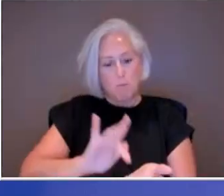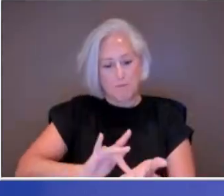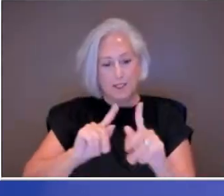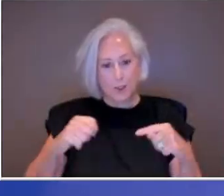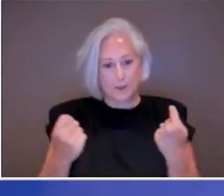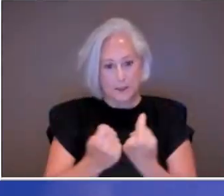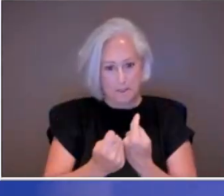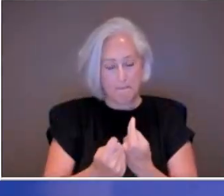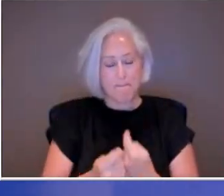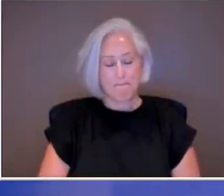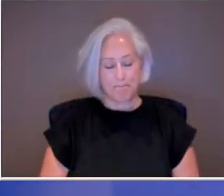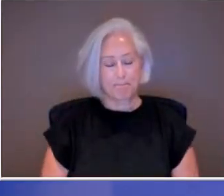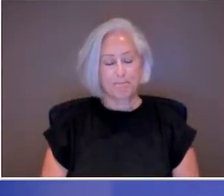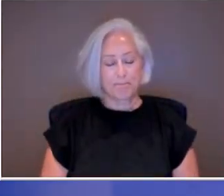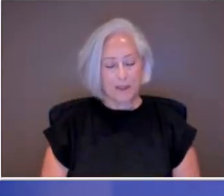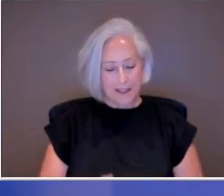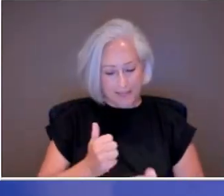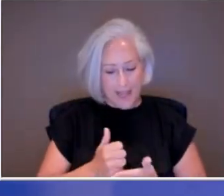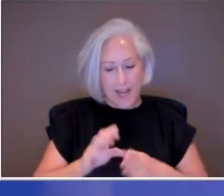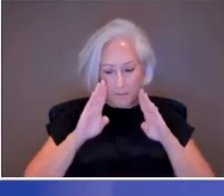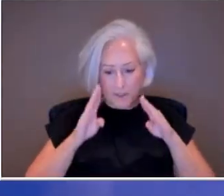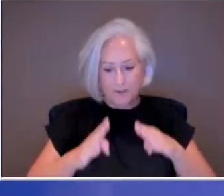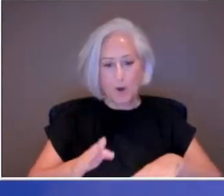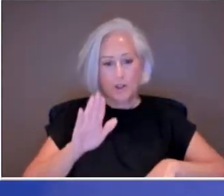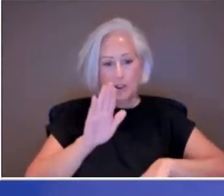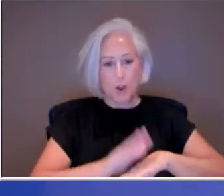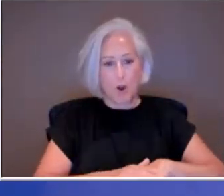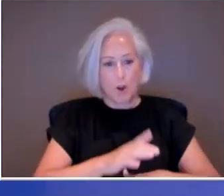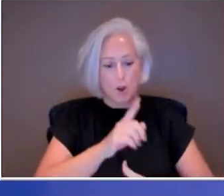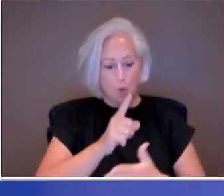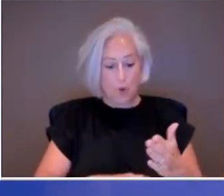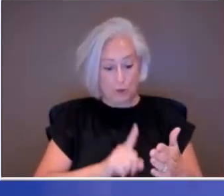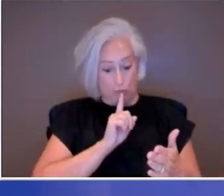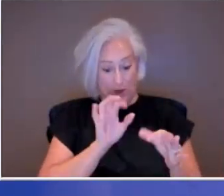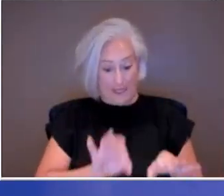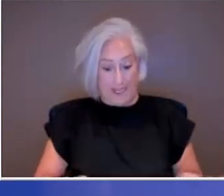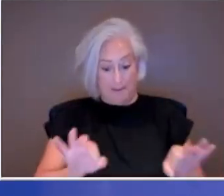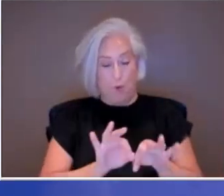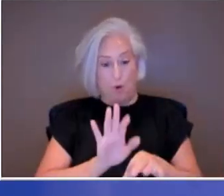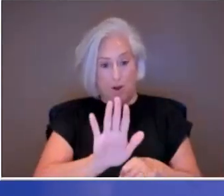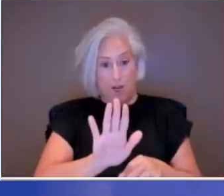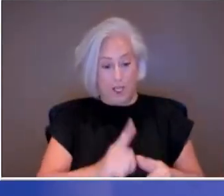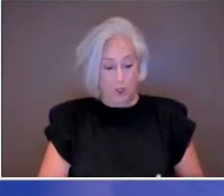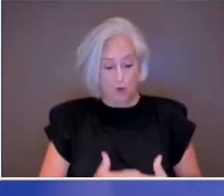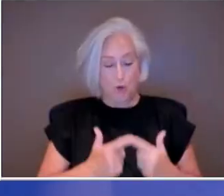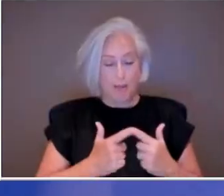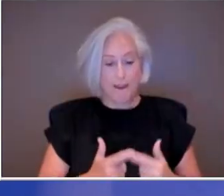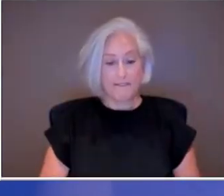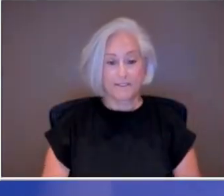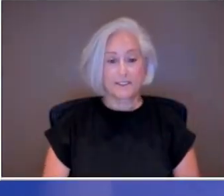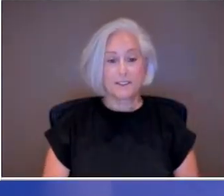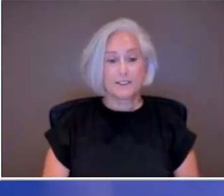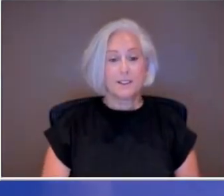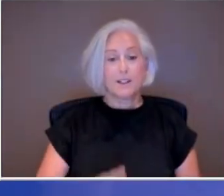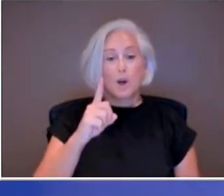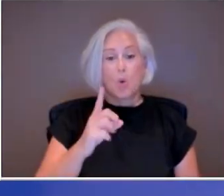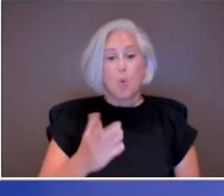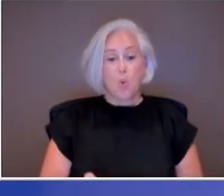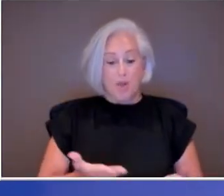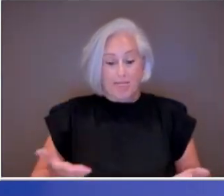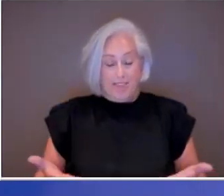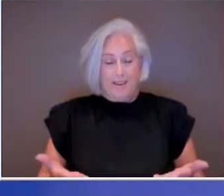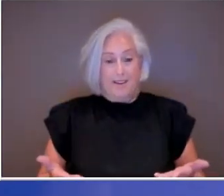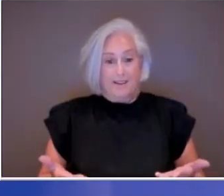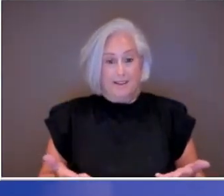helps you focus on what is really important in your life. And one of the things that was very cool about one